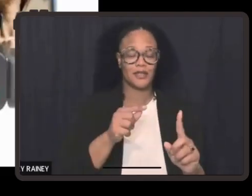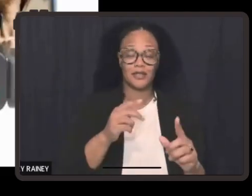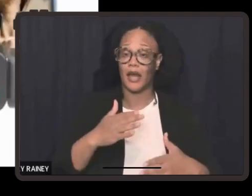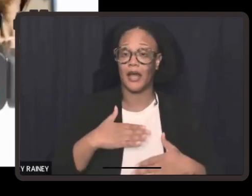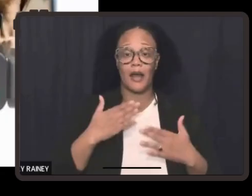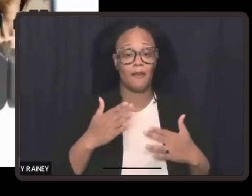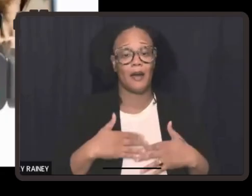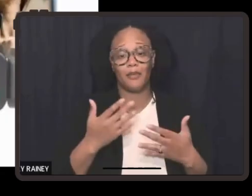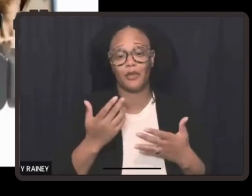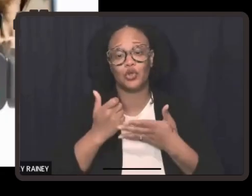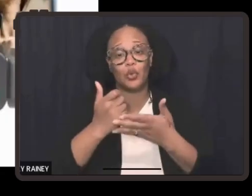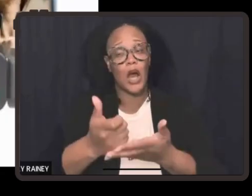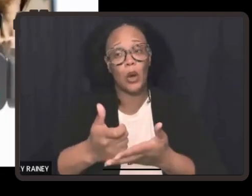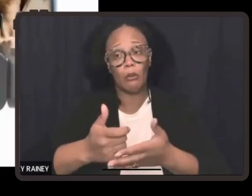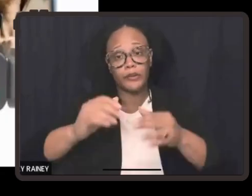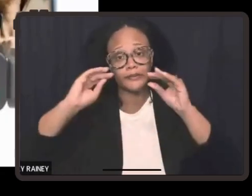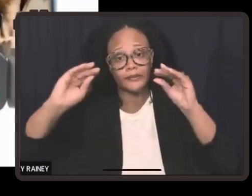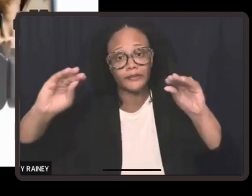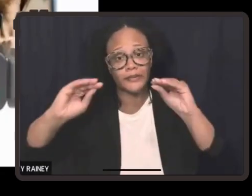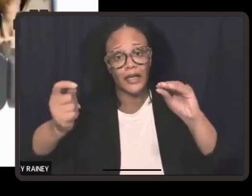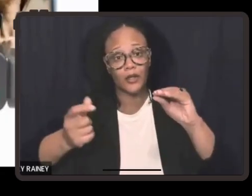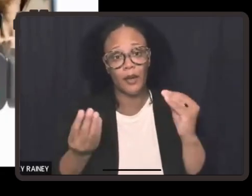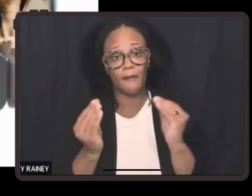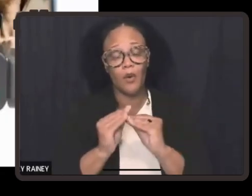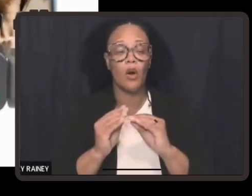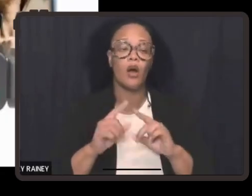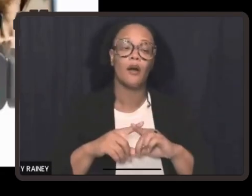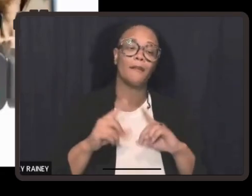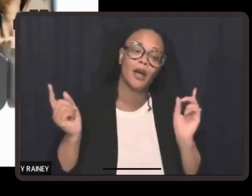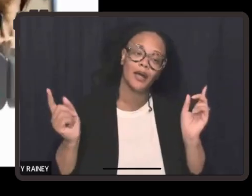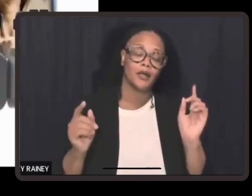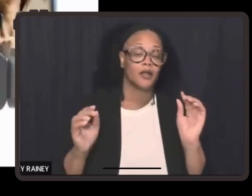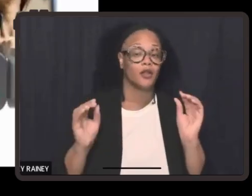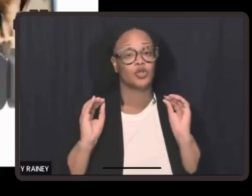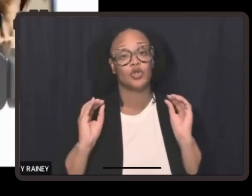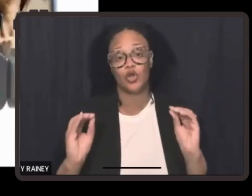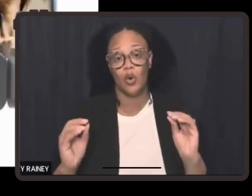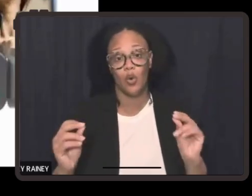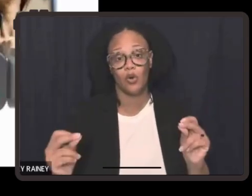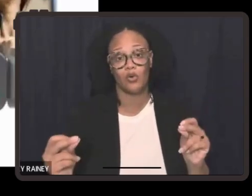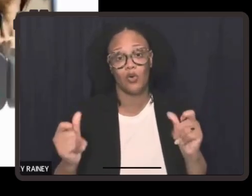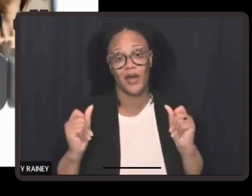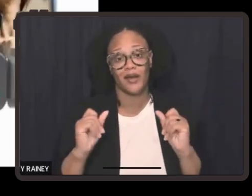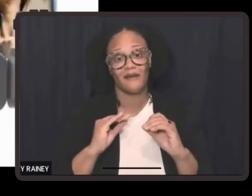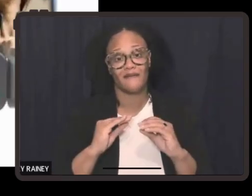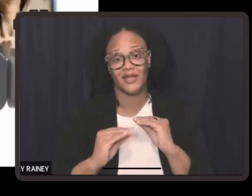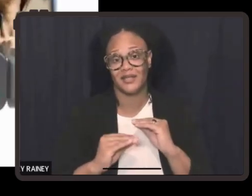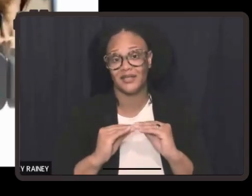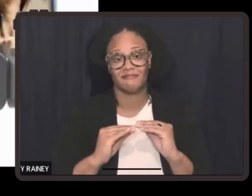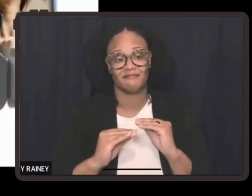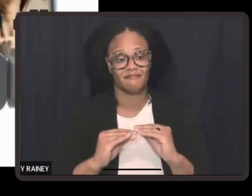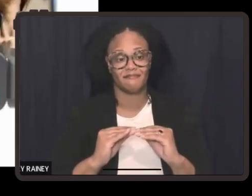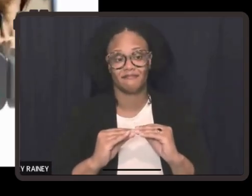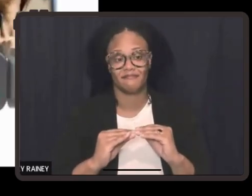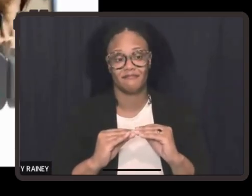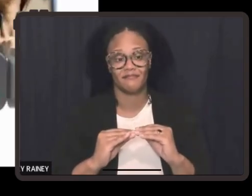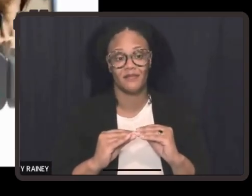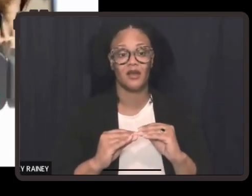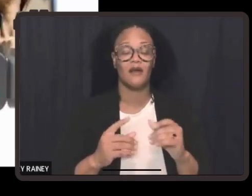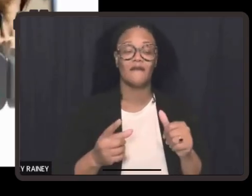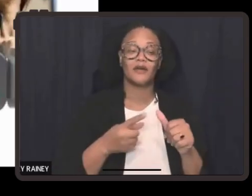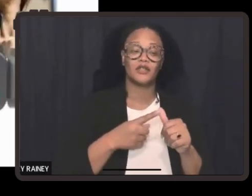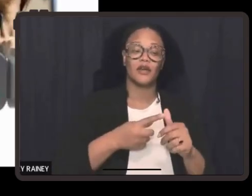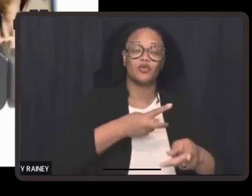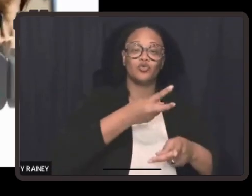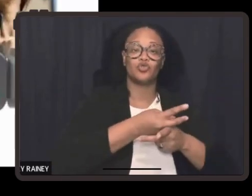help increase your knowledge on this, but it's not a quick fix. One of the things is to treat constipation